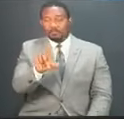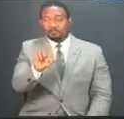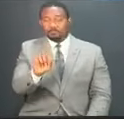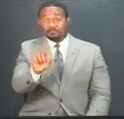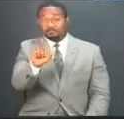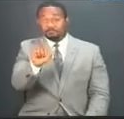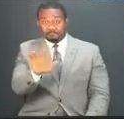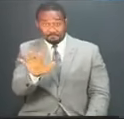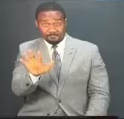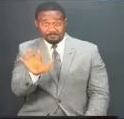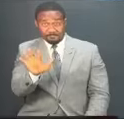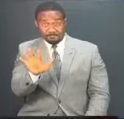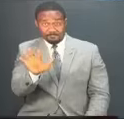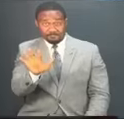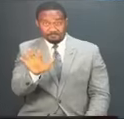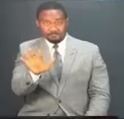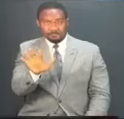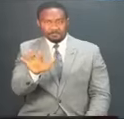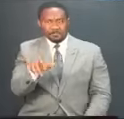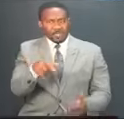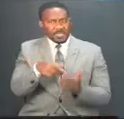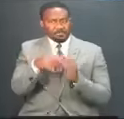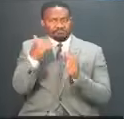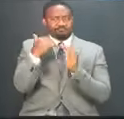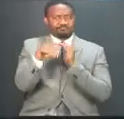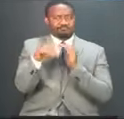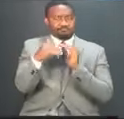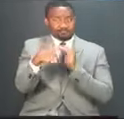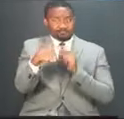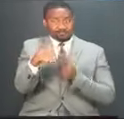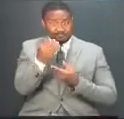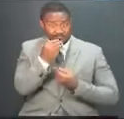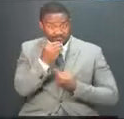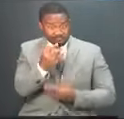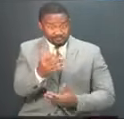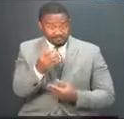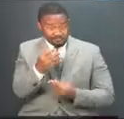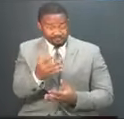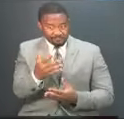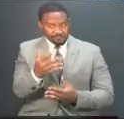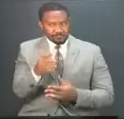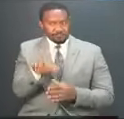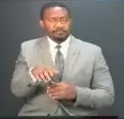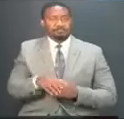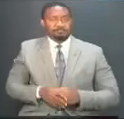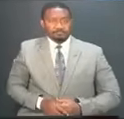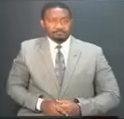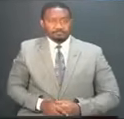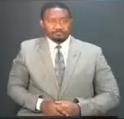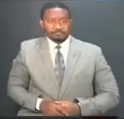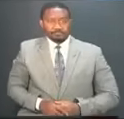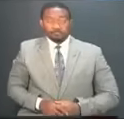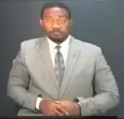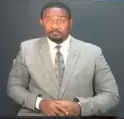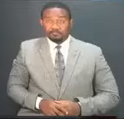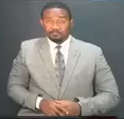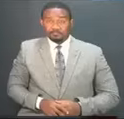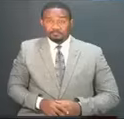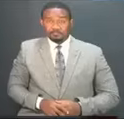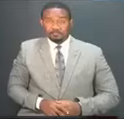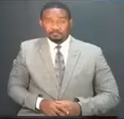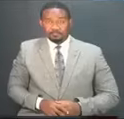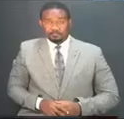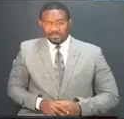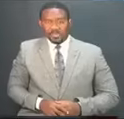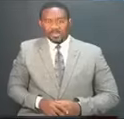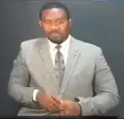2025. This notification is pursuant to the service of a